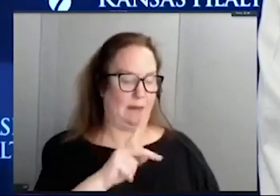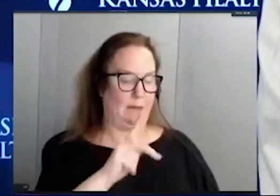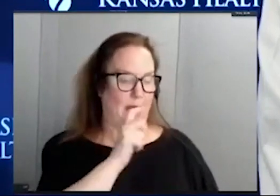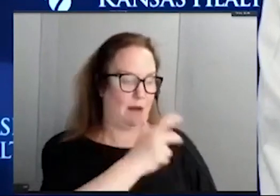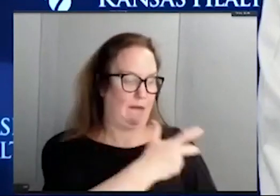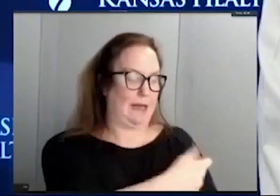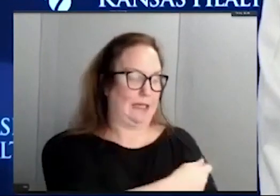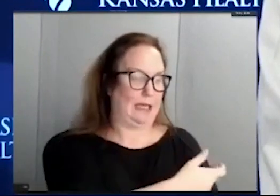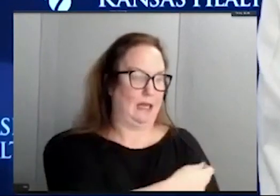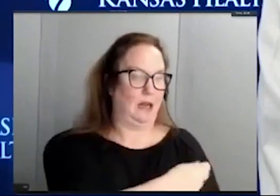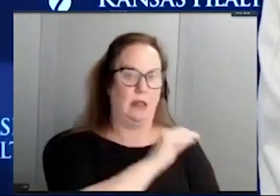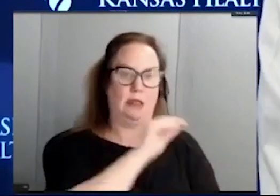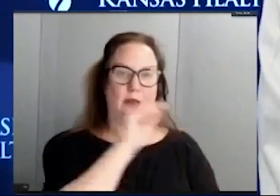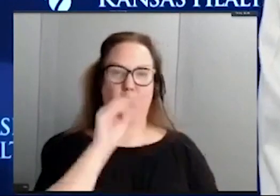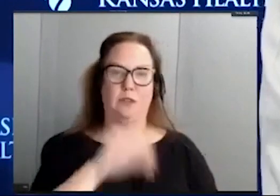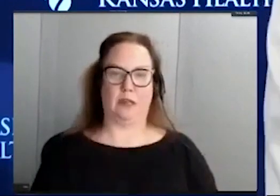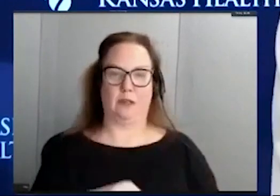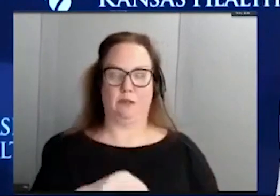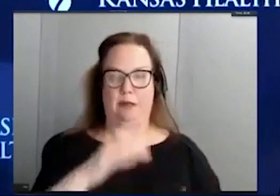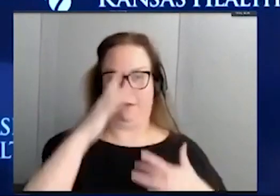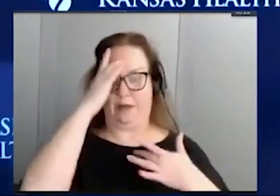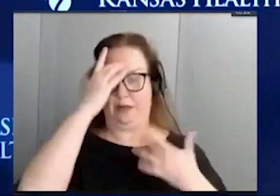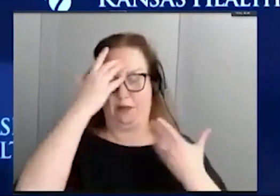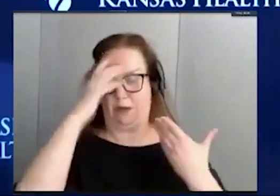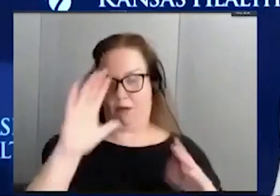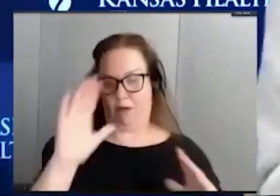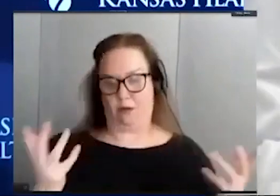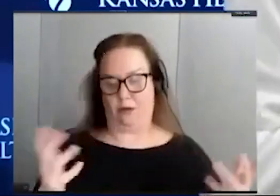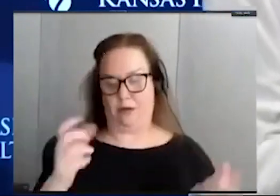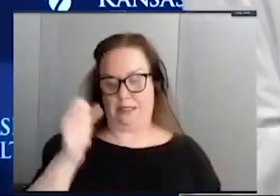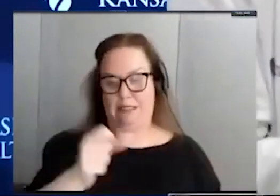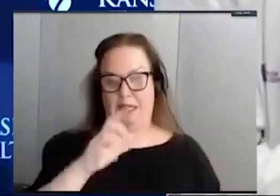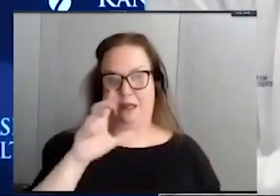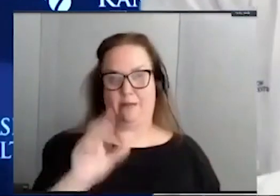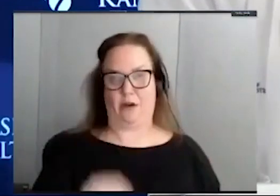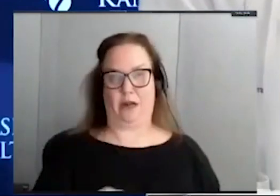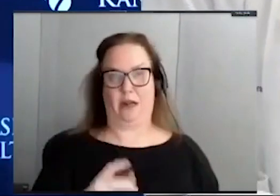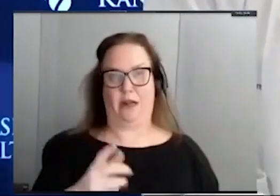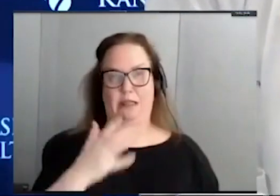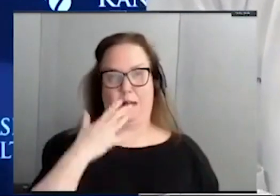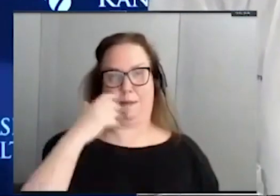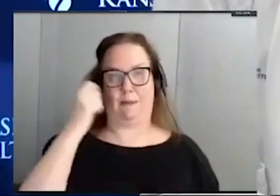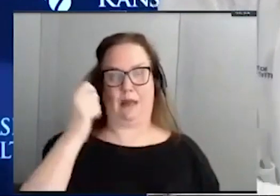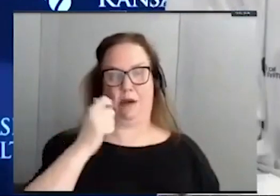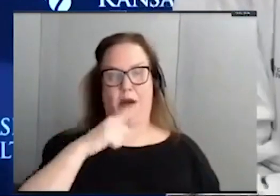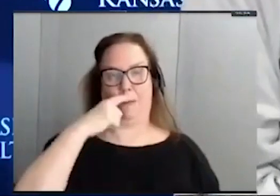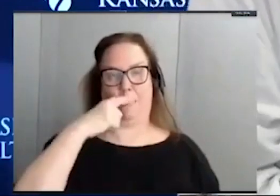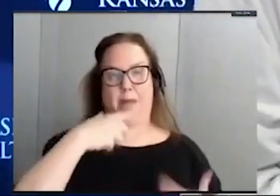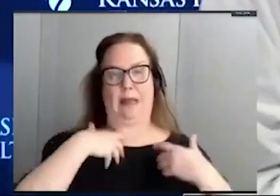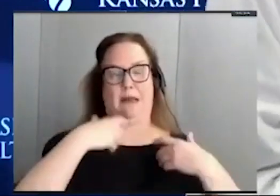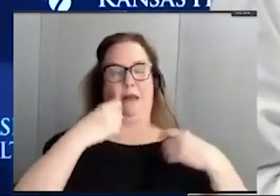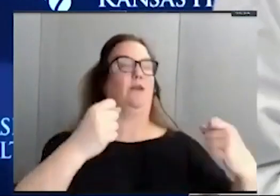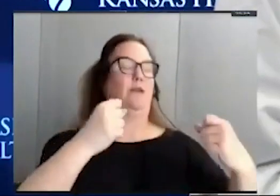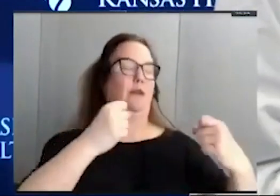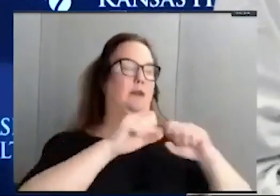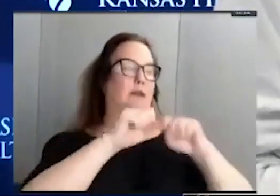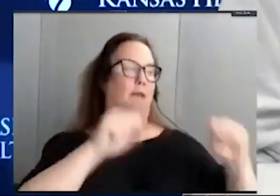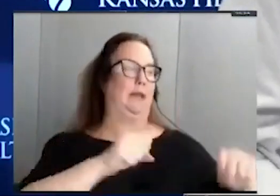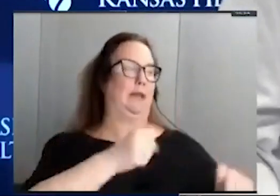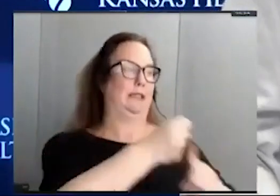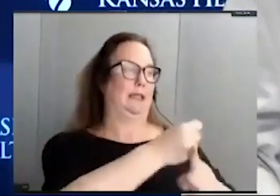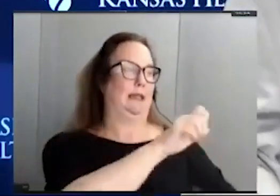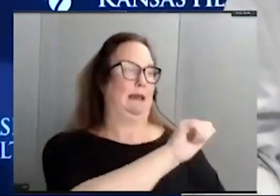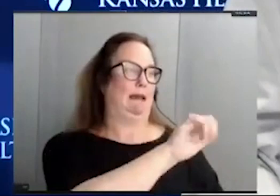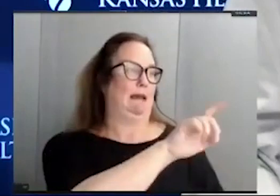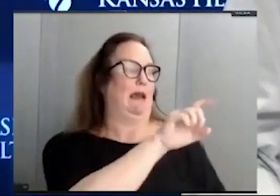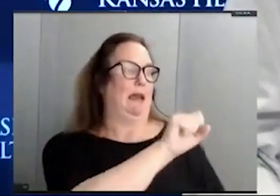what percentage had been infected? We don't know. You know, South Africa actually has a much better public health infrastructure because of the impact of AIDS in South Africa than